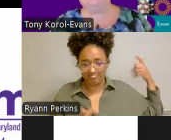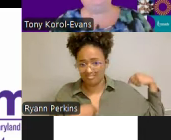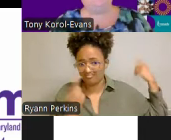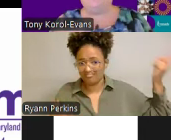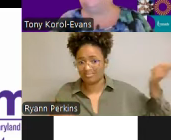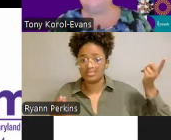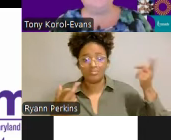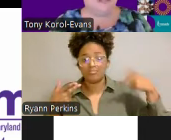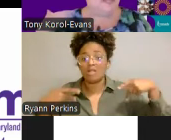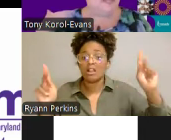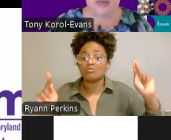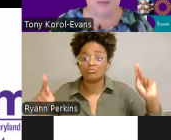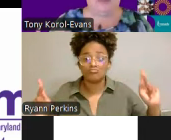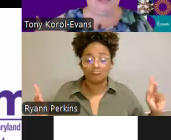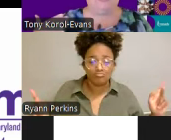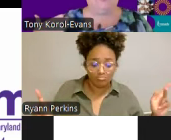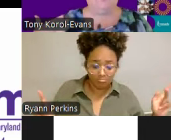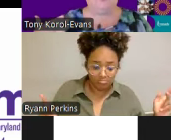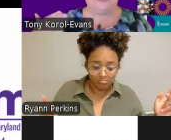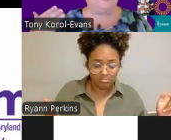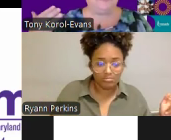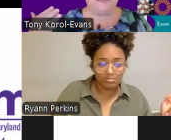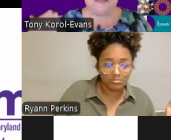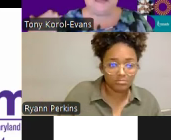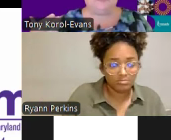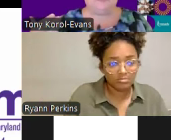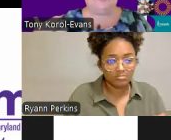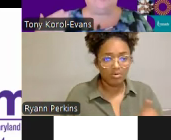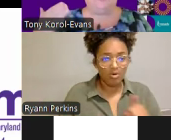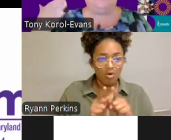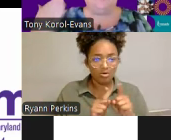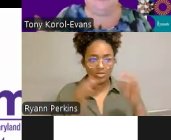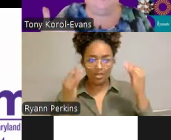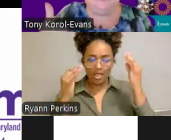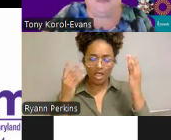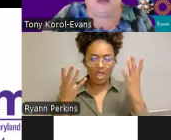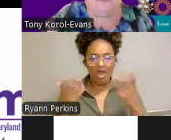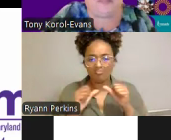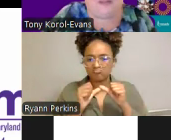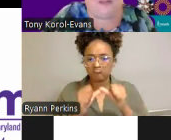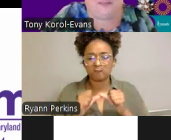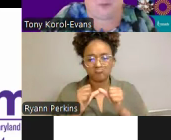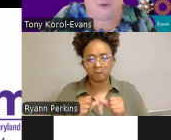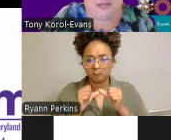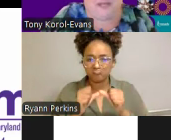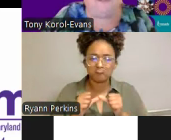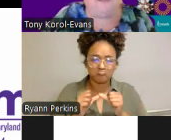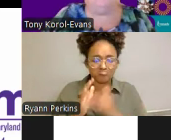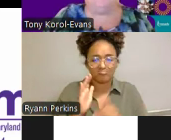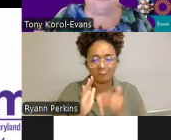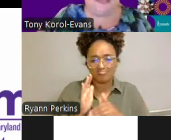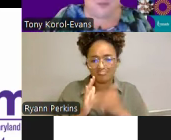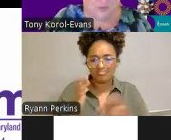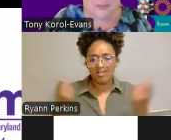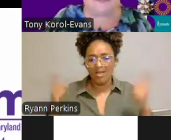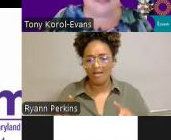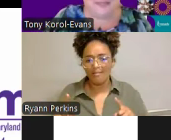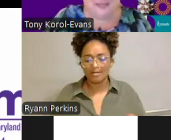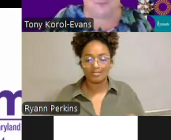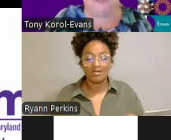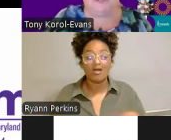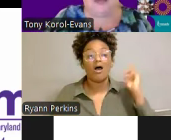Tara says it never ends. It's going to keep happening. That is exactly it. Until somehow the cycle is broken, it's